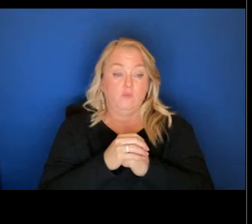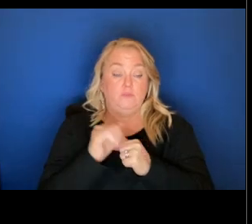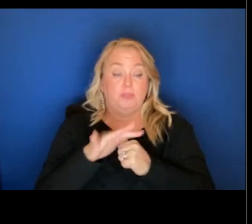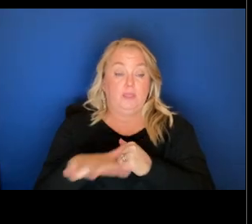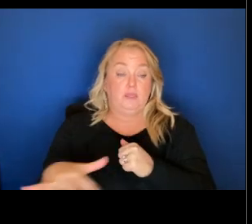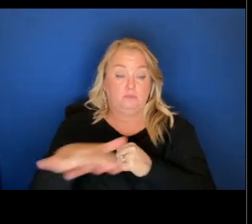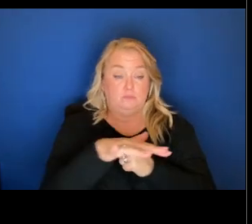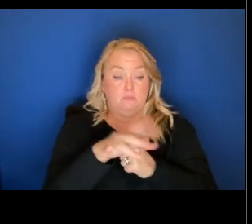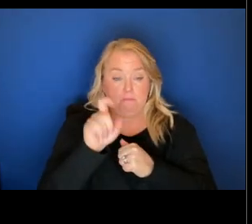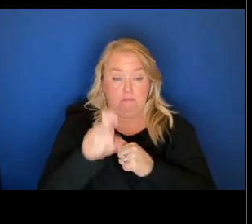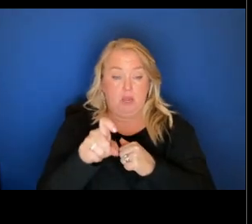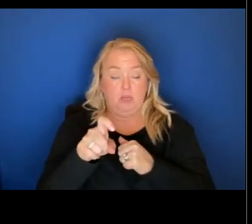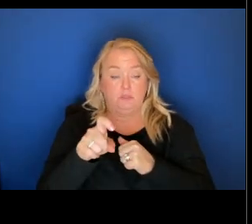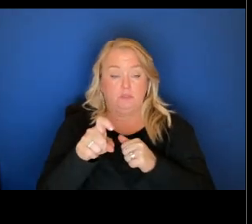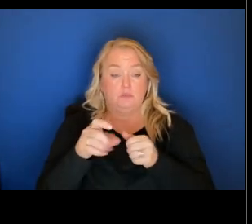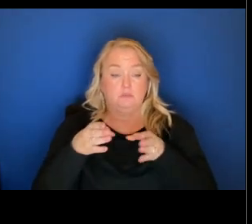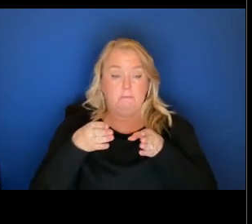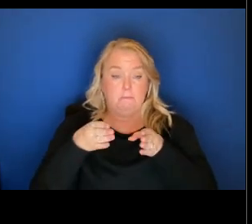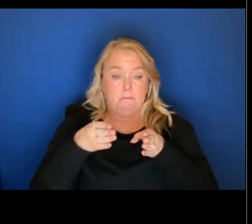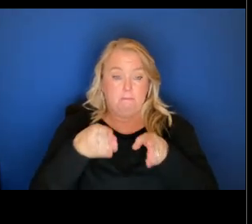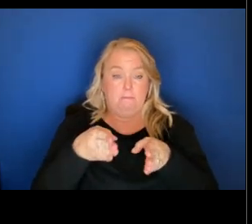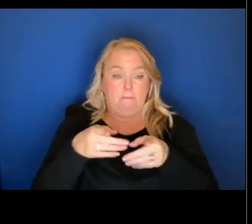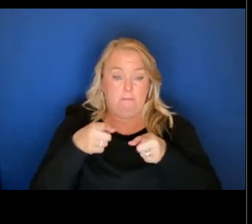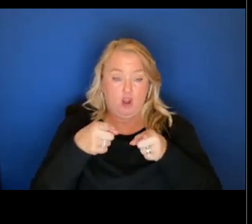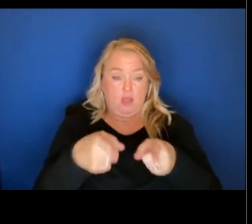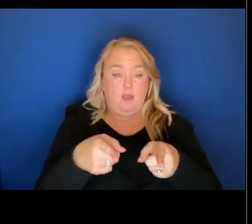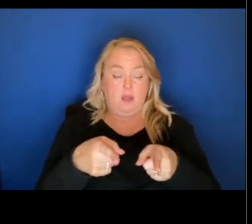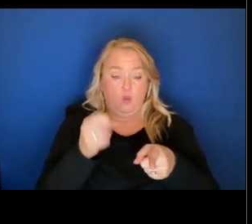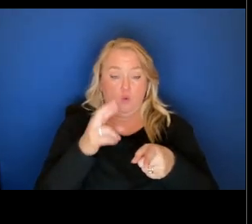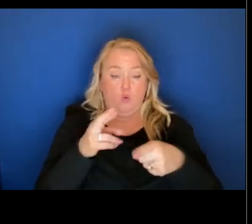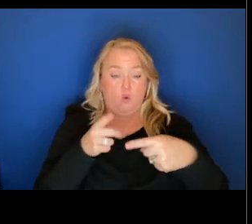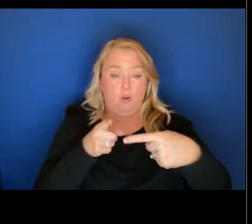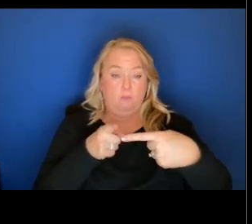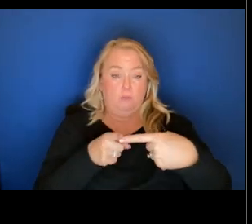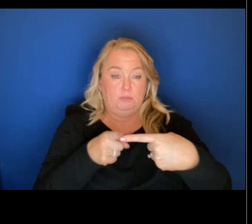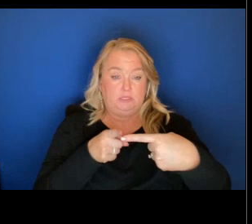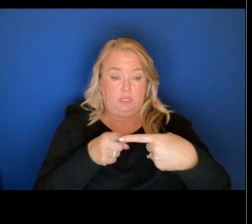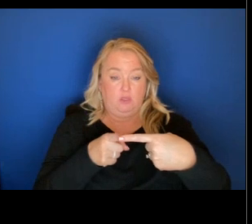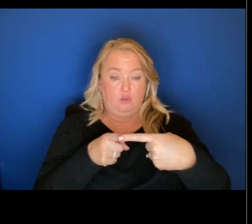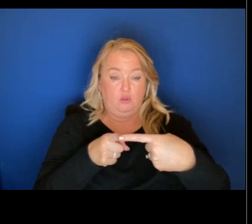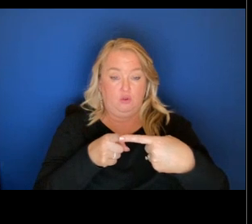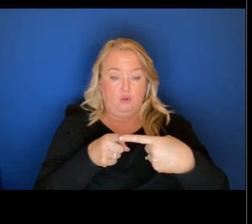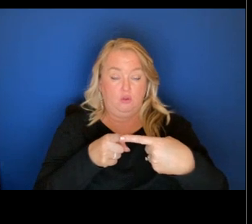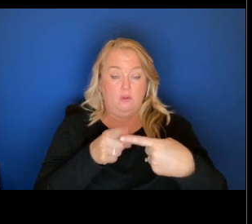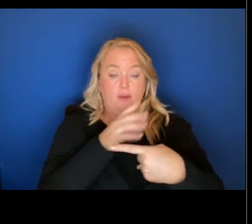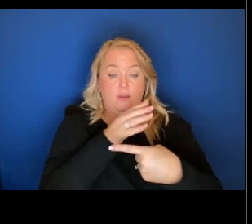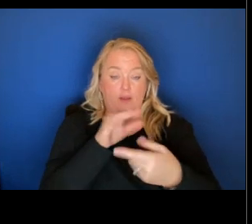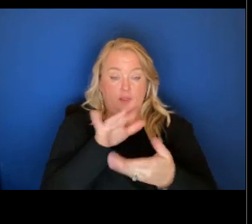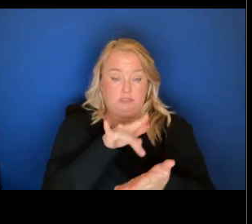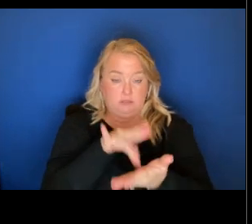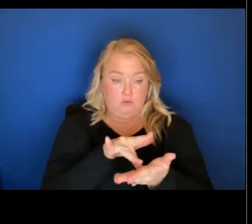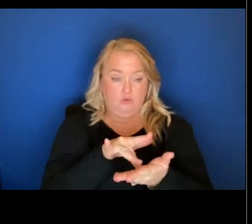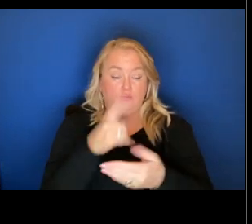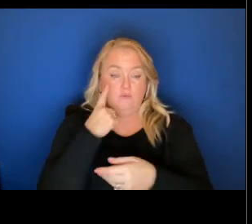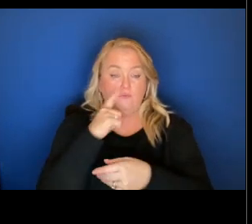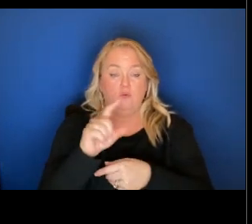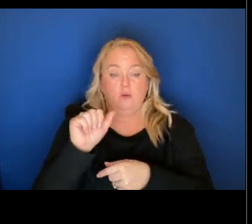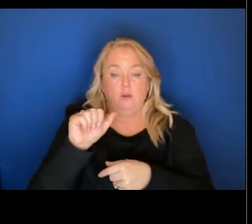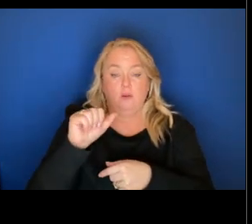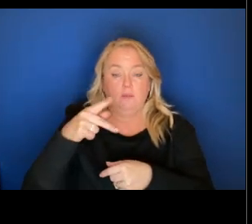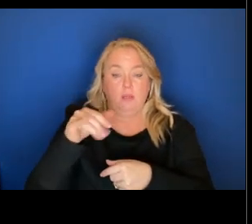And the clear floor space must be parallel or perpendicular to and